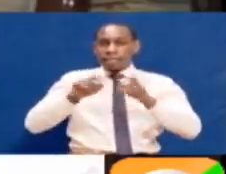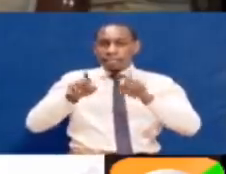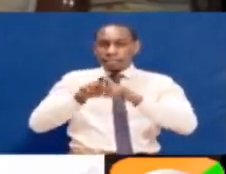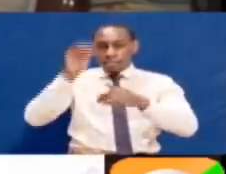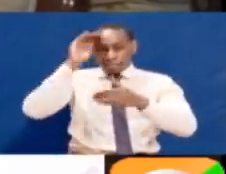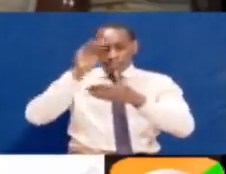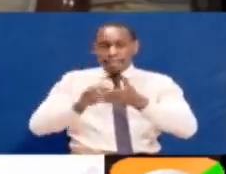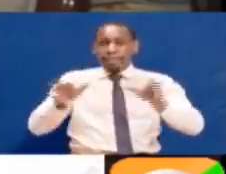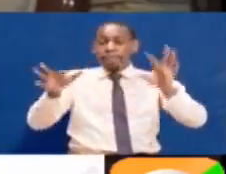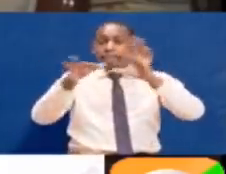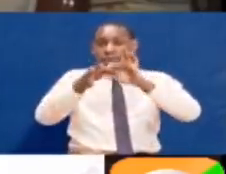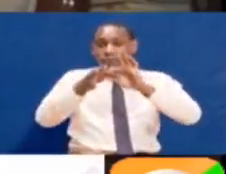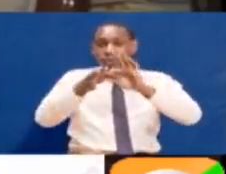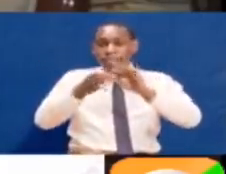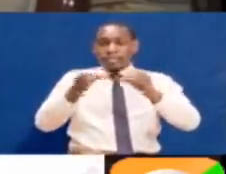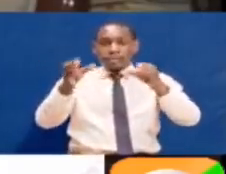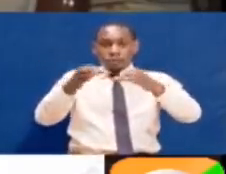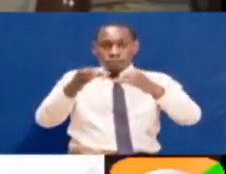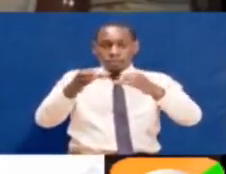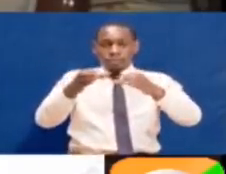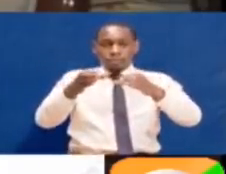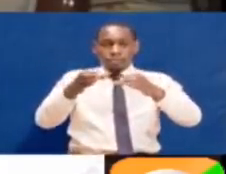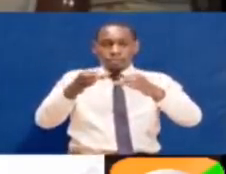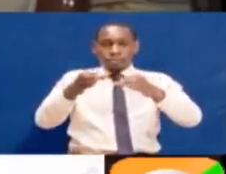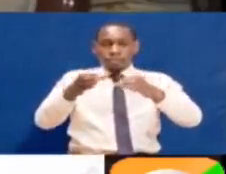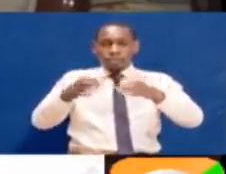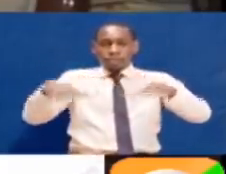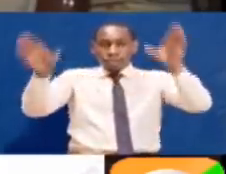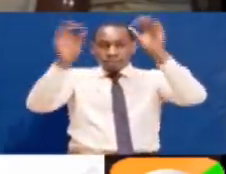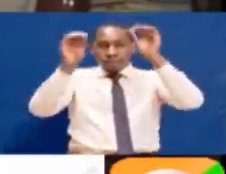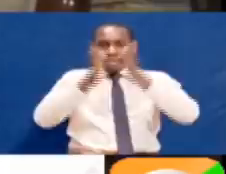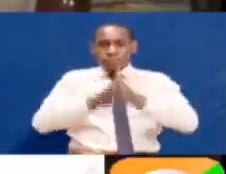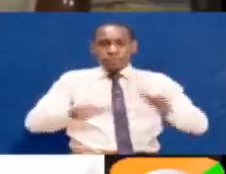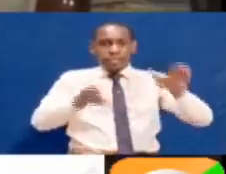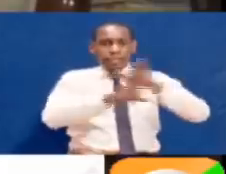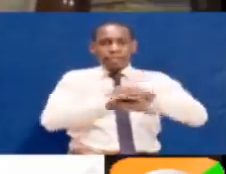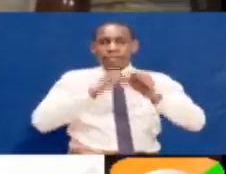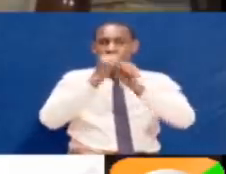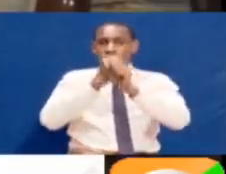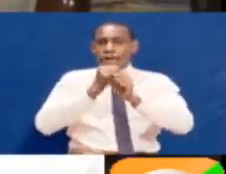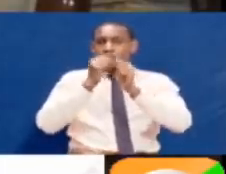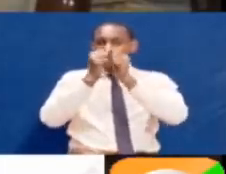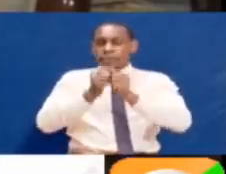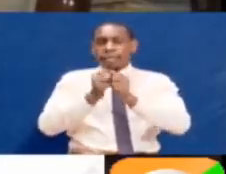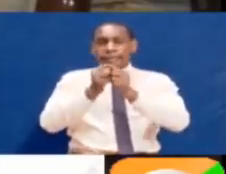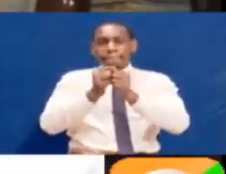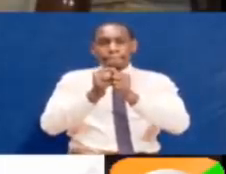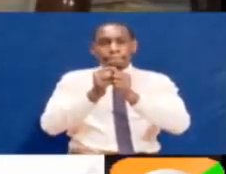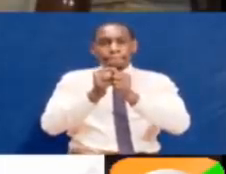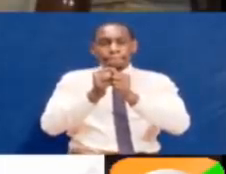believe in the unity of the party, of the president and the deputy to working together. And